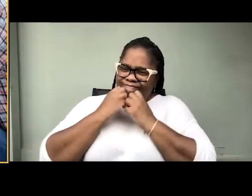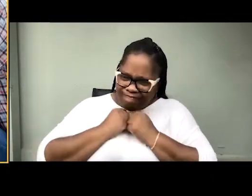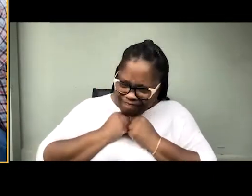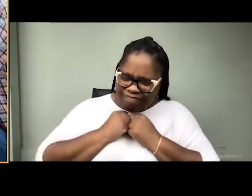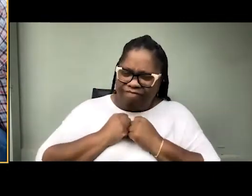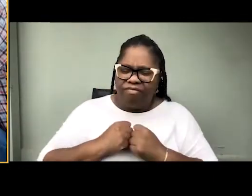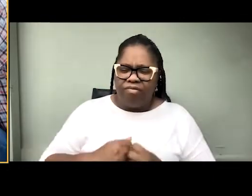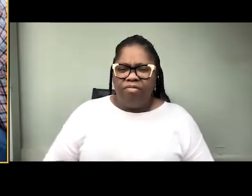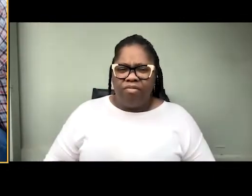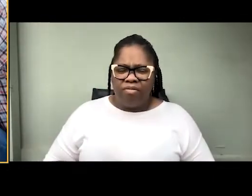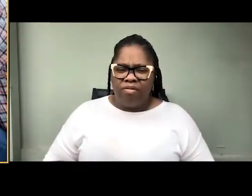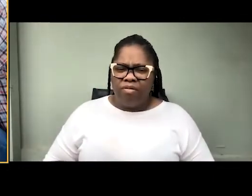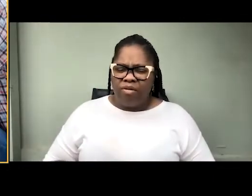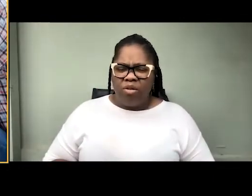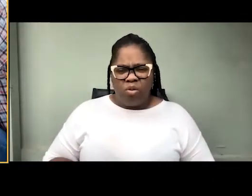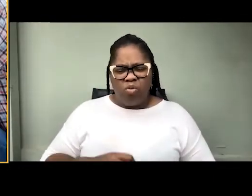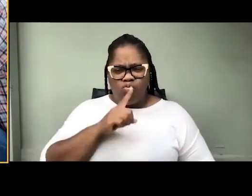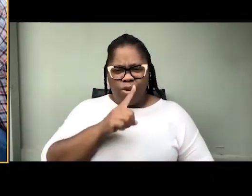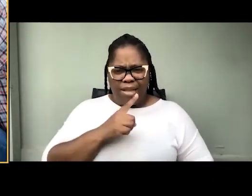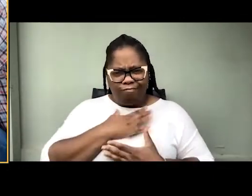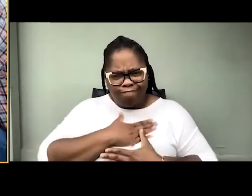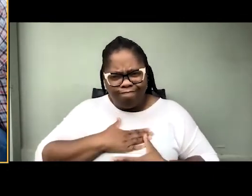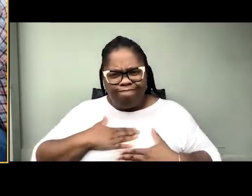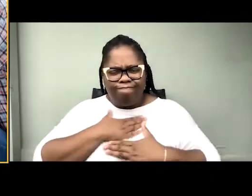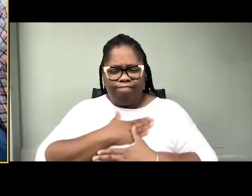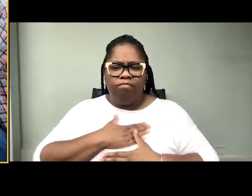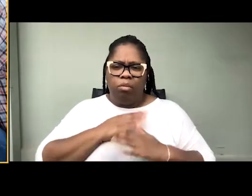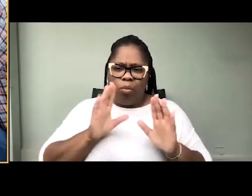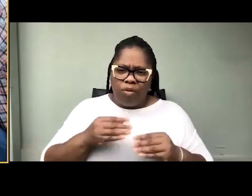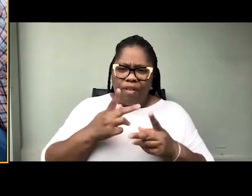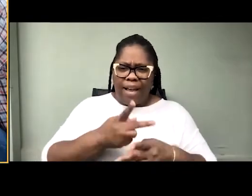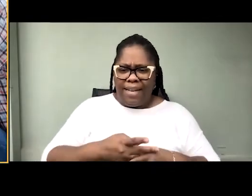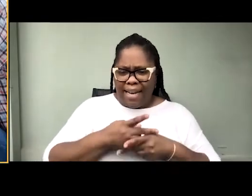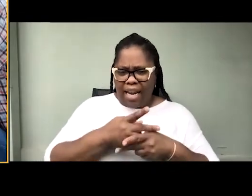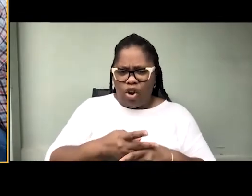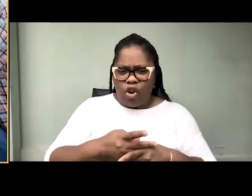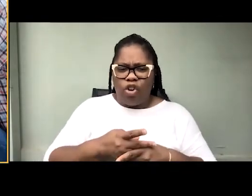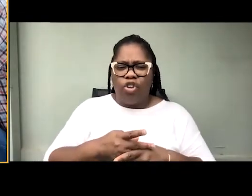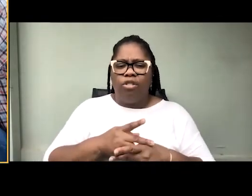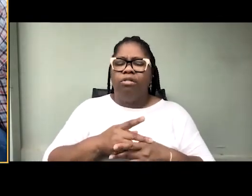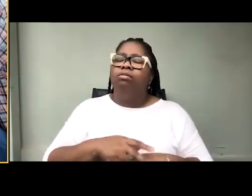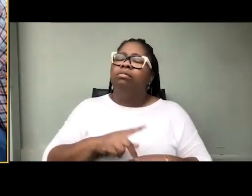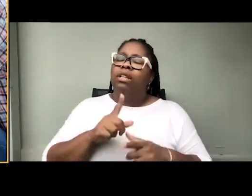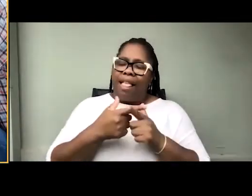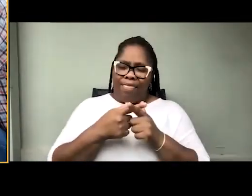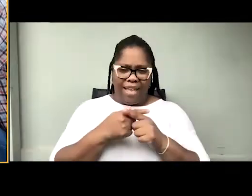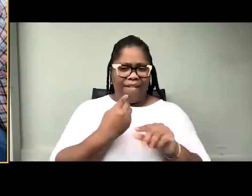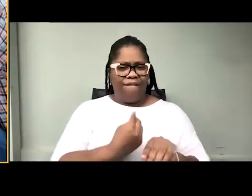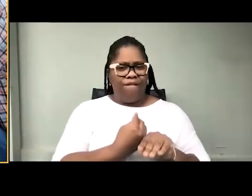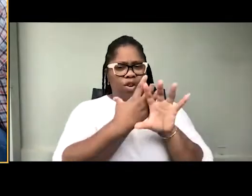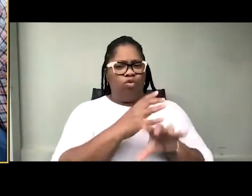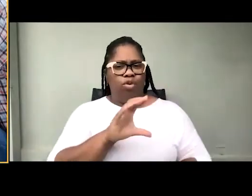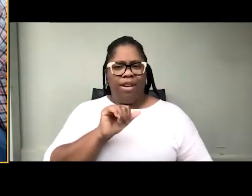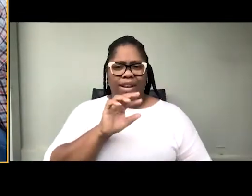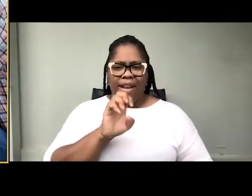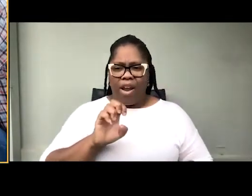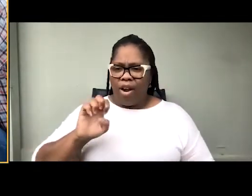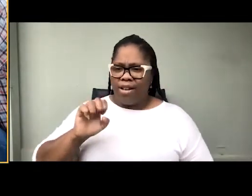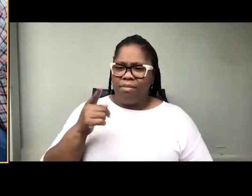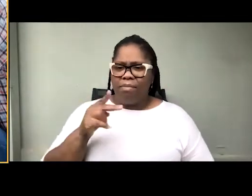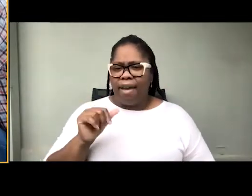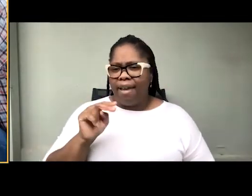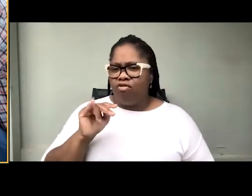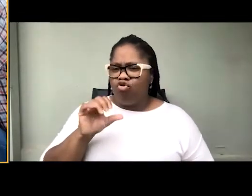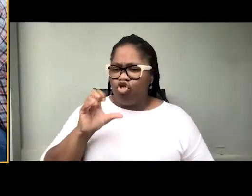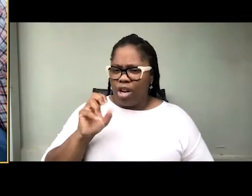really thrive in the role of providing care for someone. And then virtual care expansion, which ties into digital divide there,